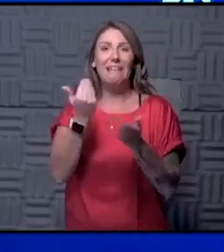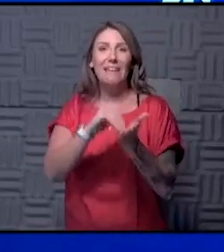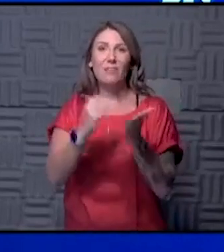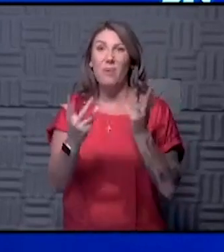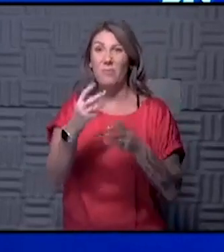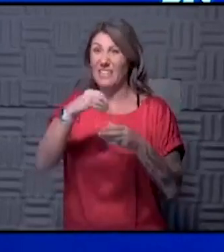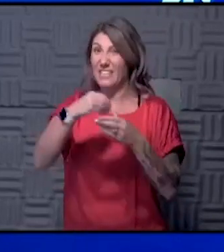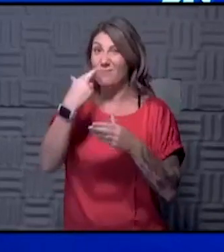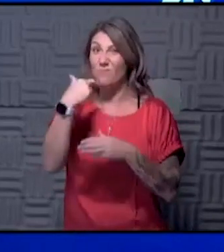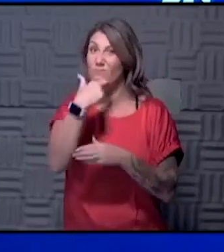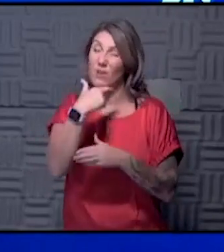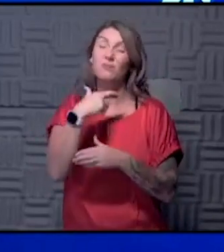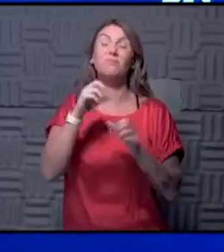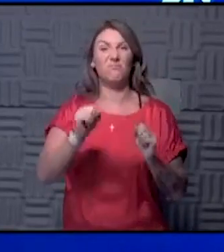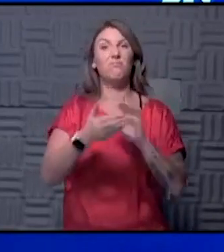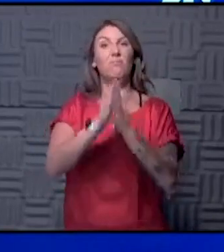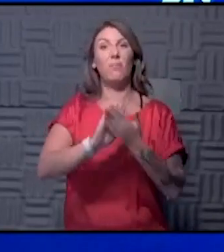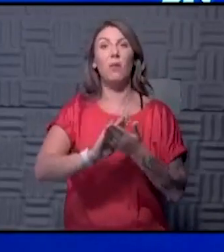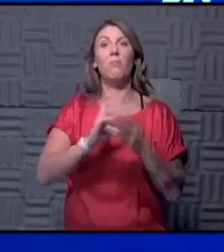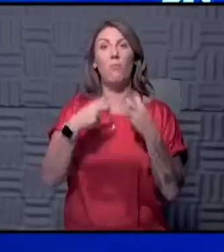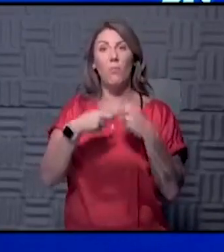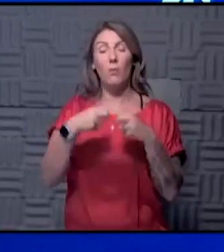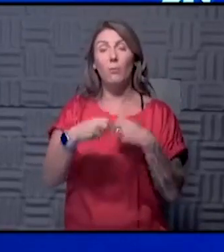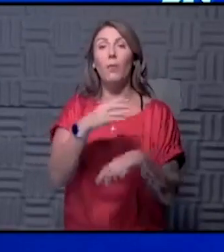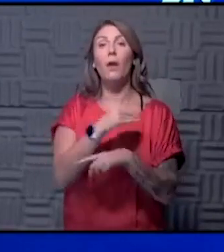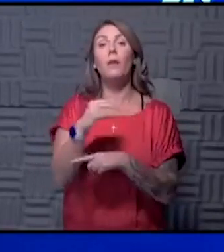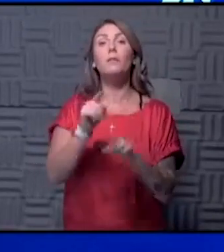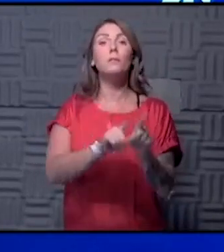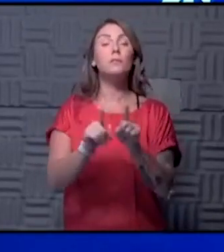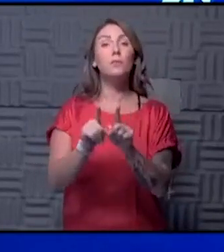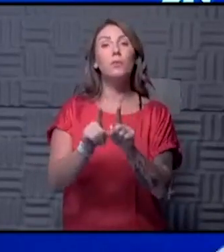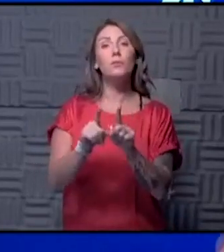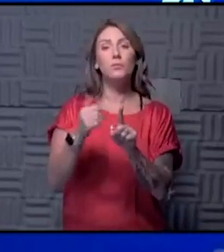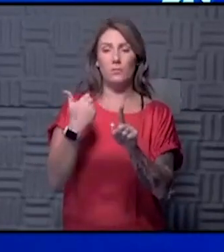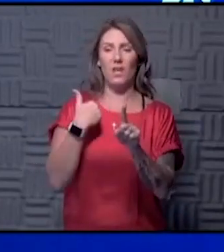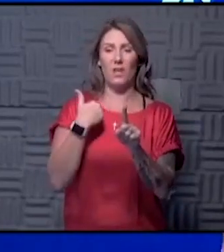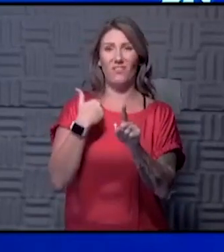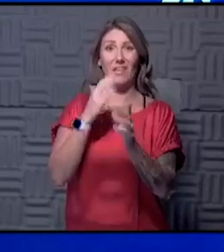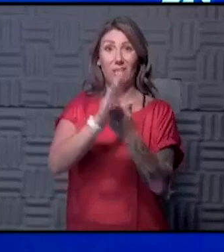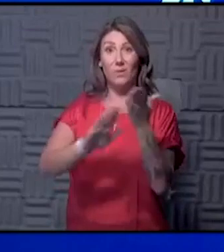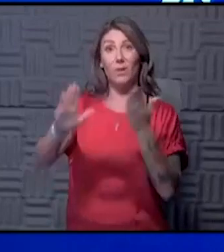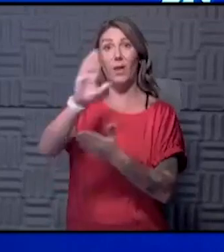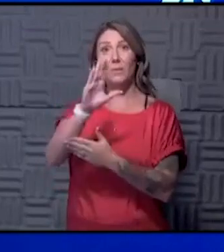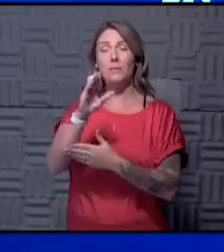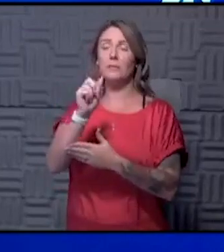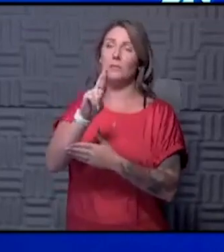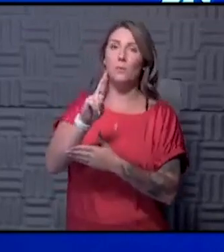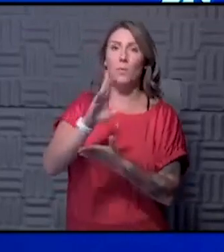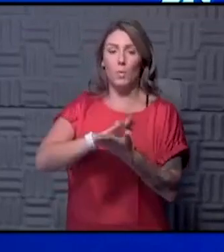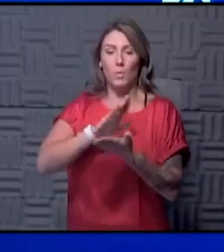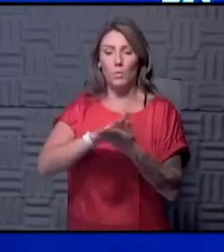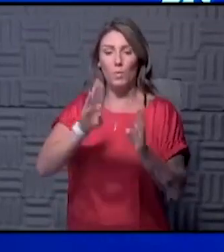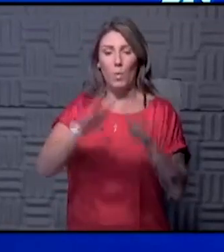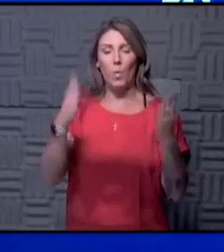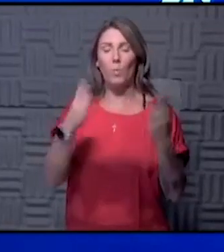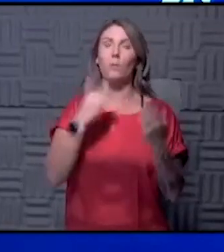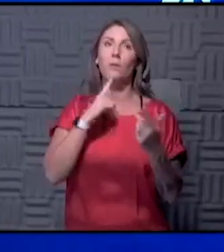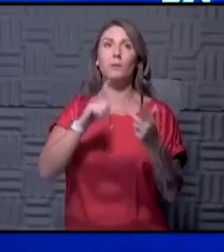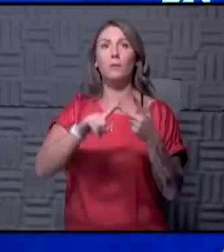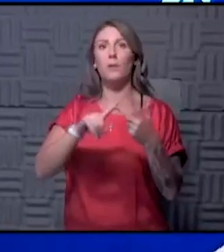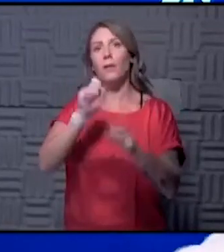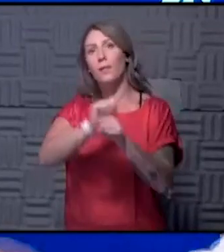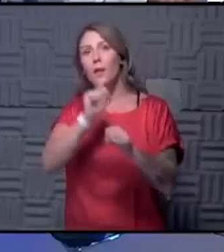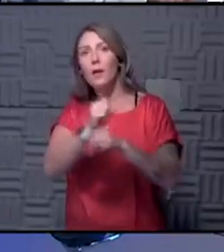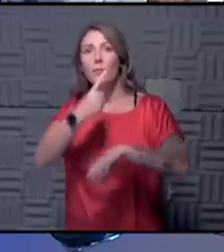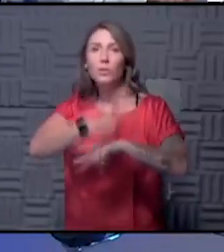restaurants, which we know can be a problem. Yes. And then also just having campuses, schools reopen, and Labor Day, and on and